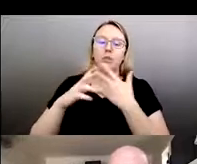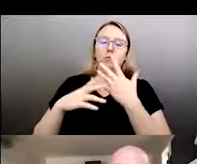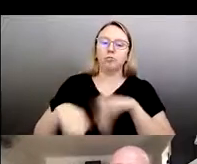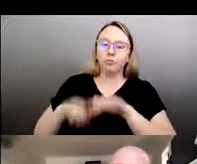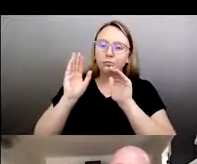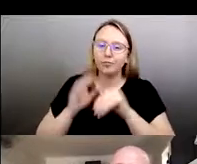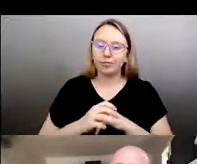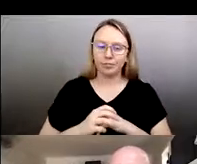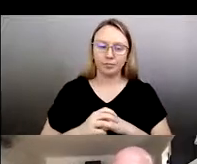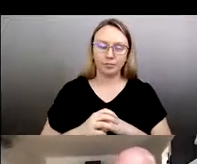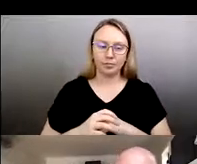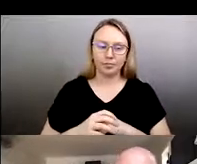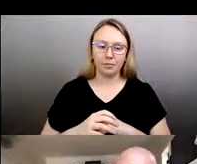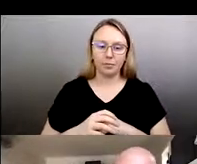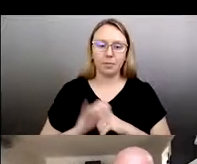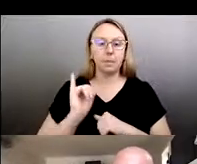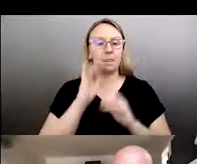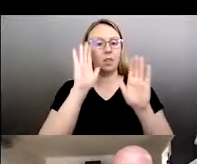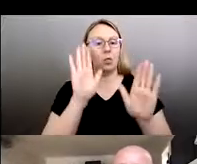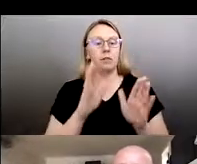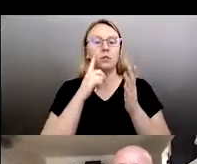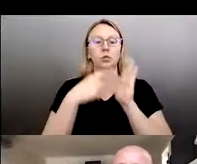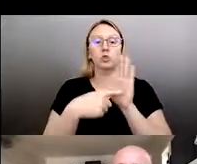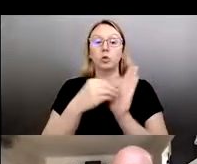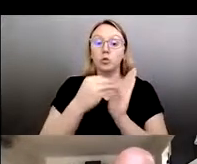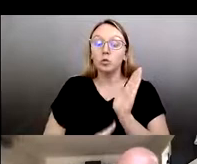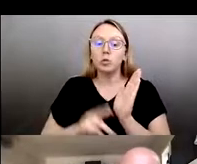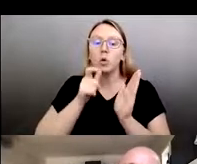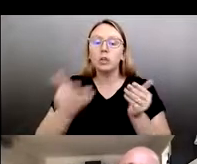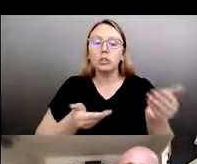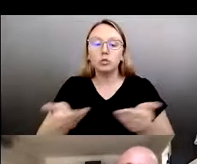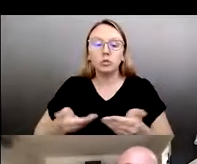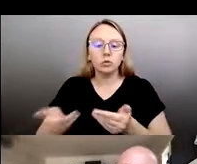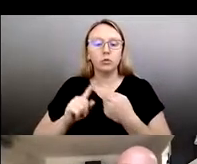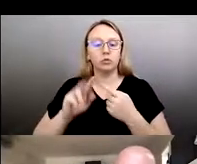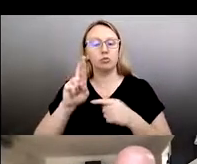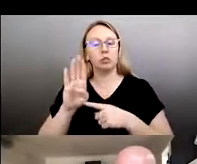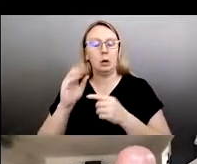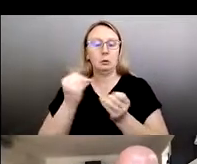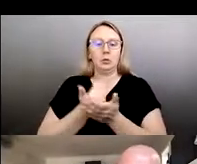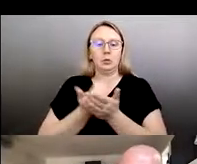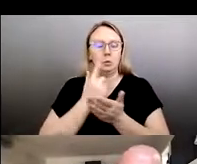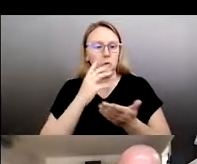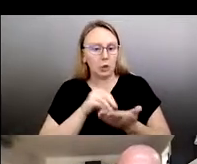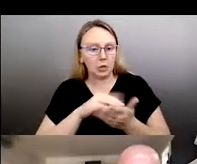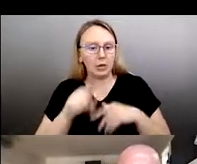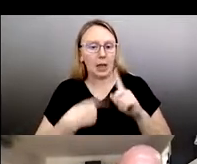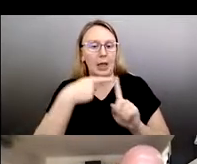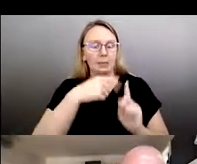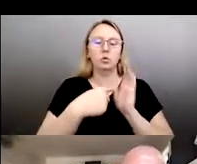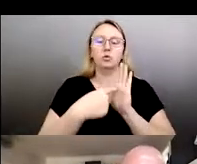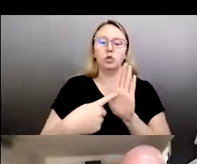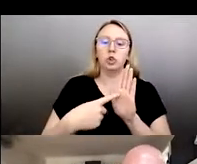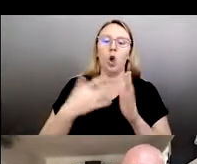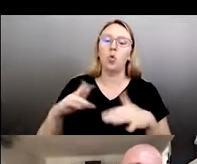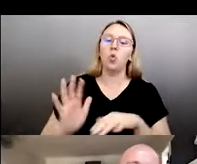is great to show students who are being introduced to Roger Brown just how long ago the 1940s was. But Roger had